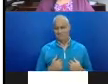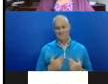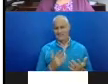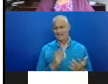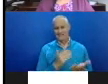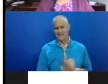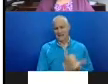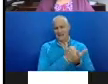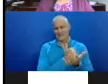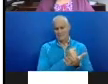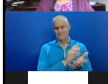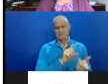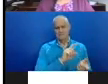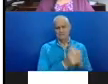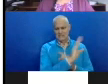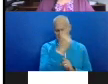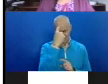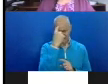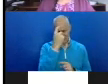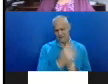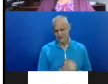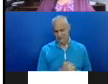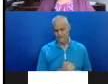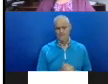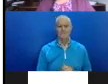in terms of what he felt was possible for him in his relationships.